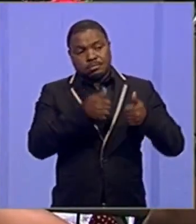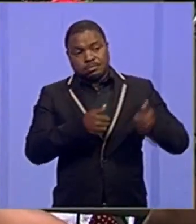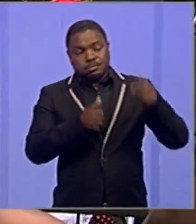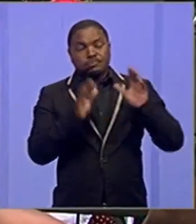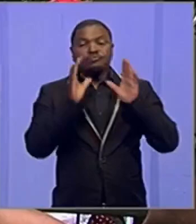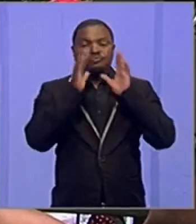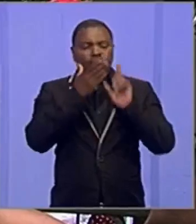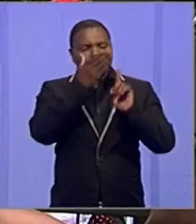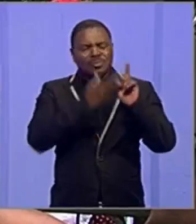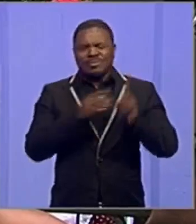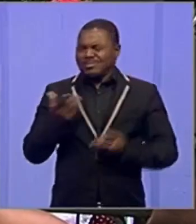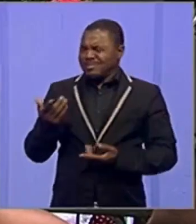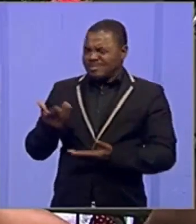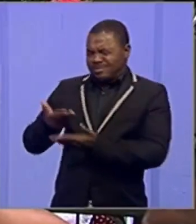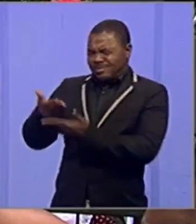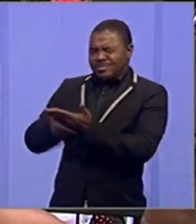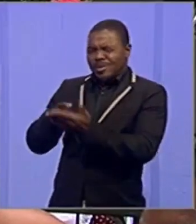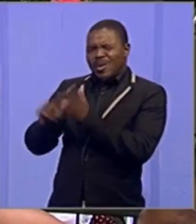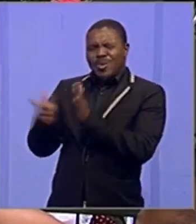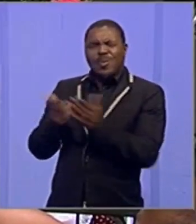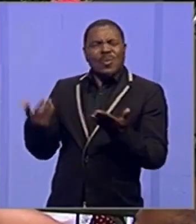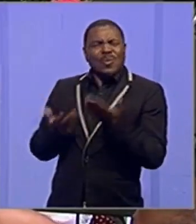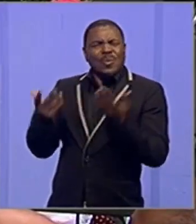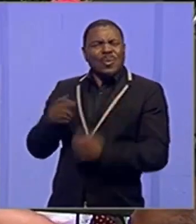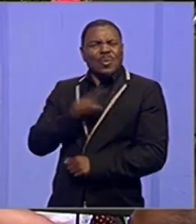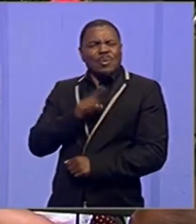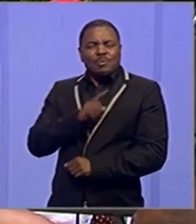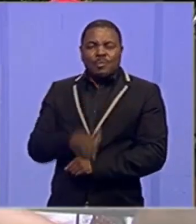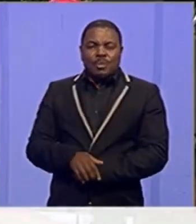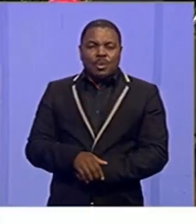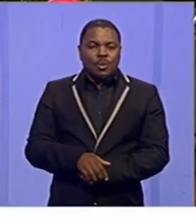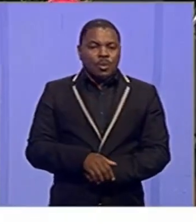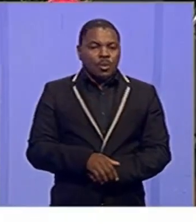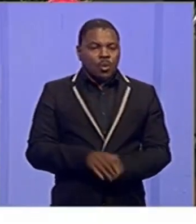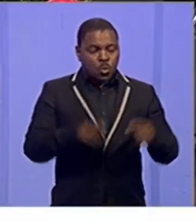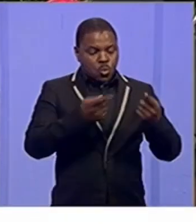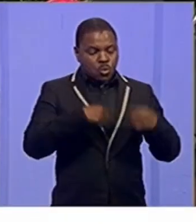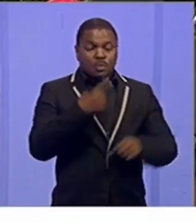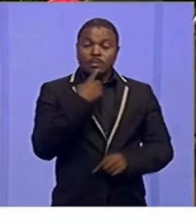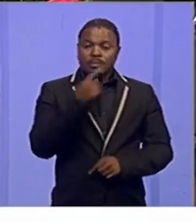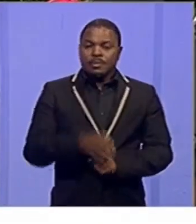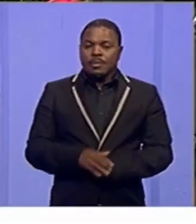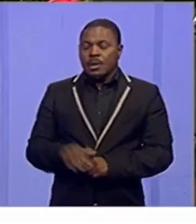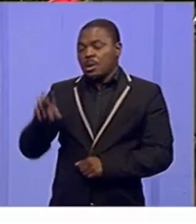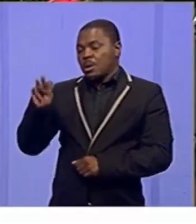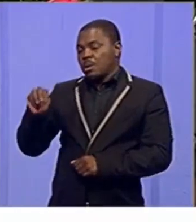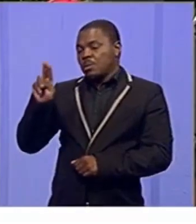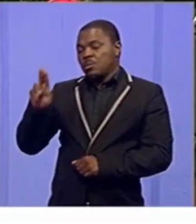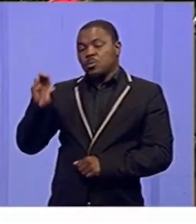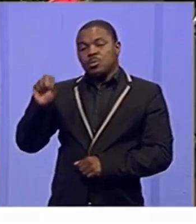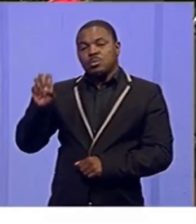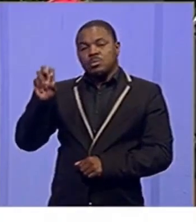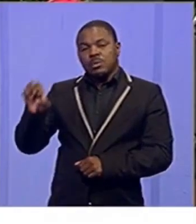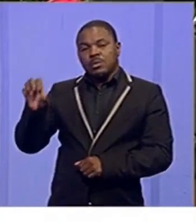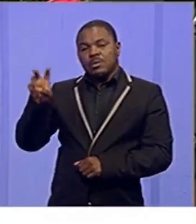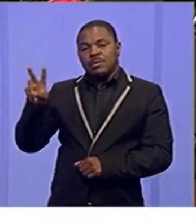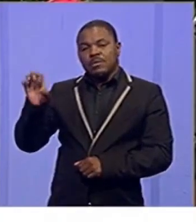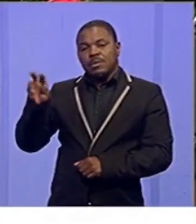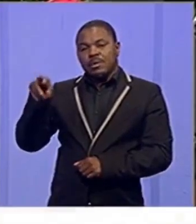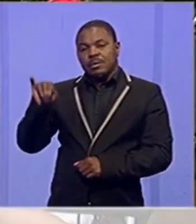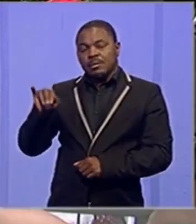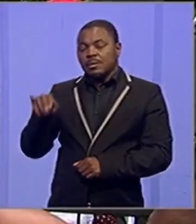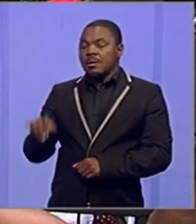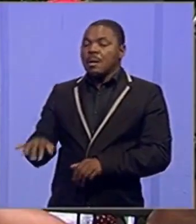botšološitše boleng bja molawana wo. We are saying to Museveni, leave the people the way they